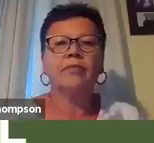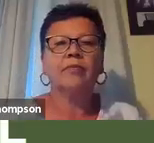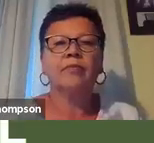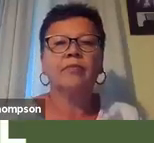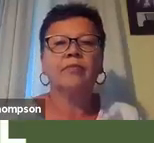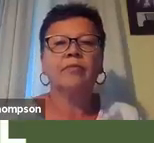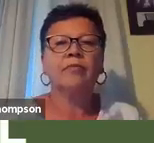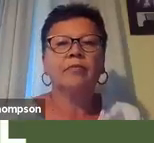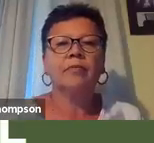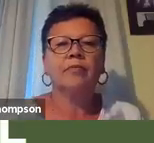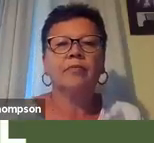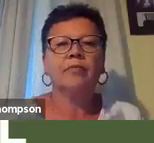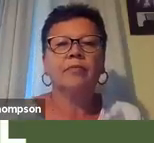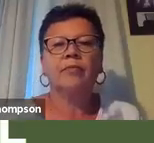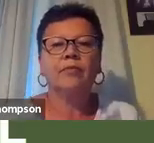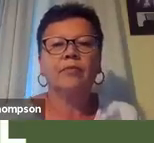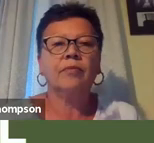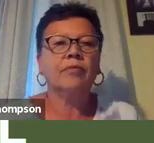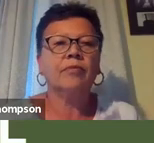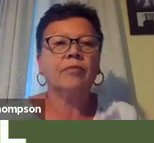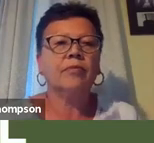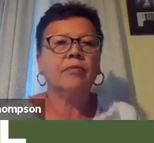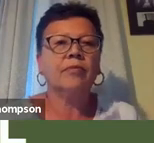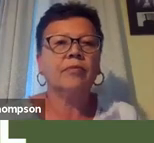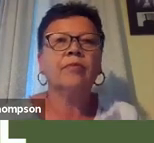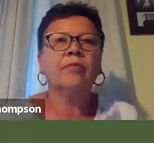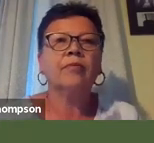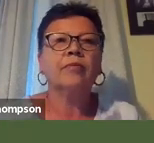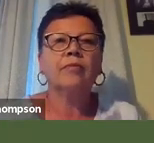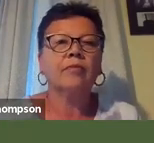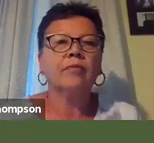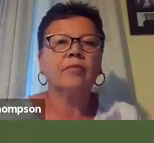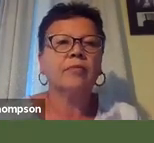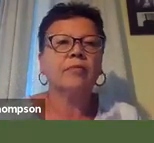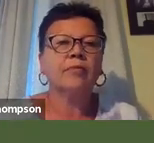all the same, moving us on.